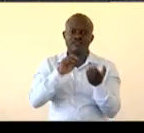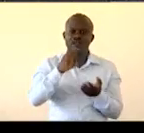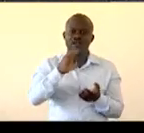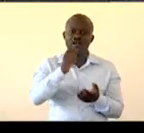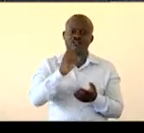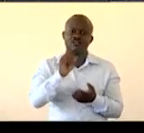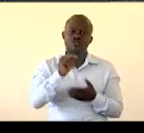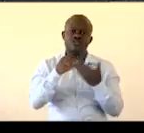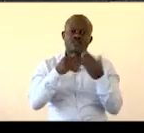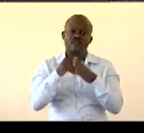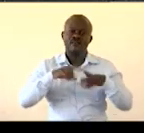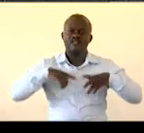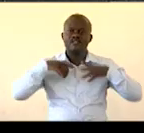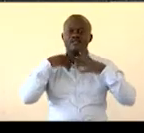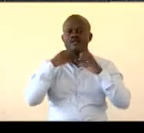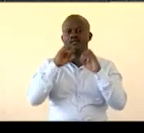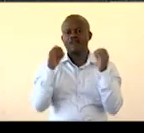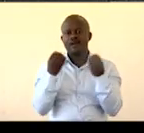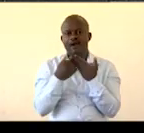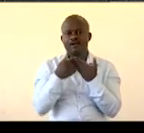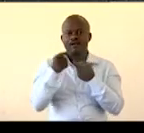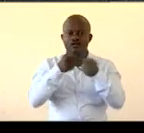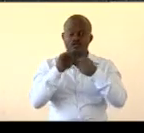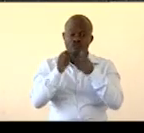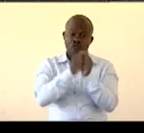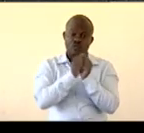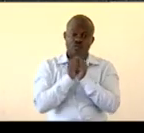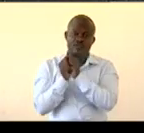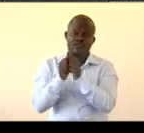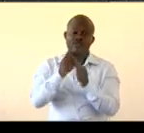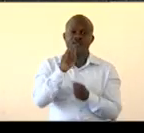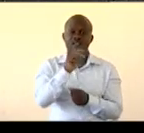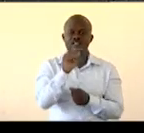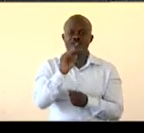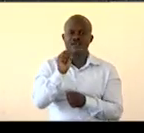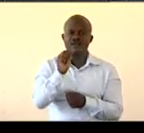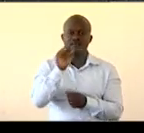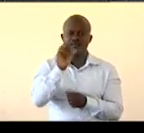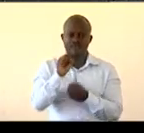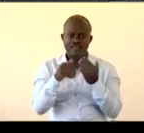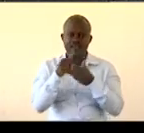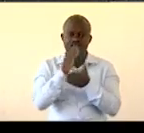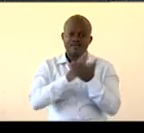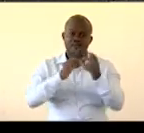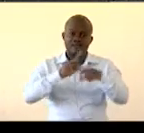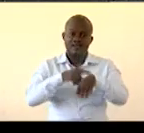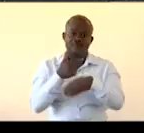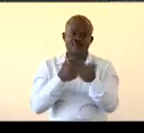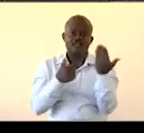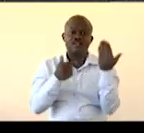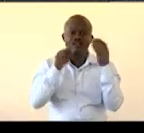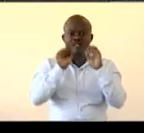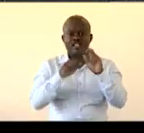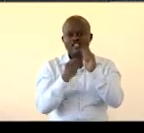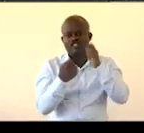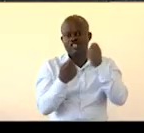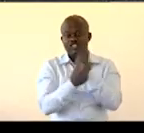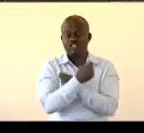living organisms are controlled by enzymes. Sometimes plants can change